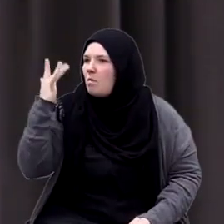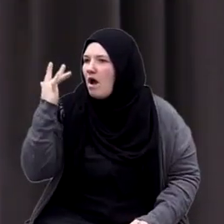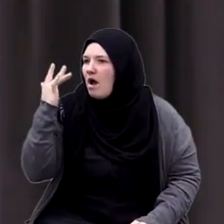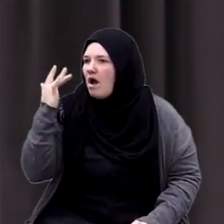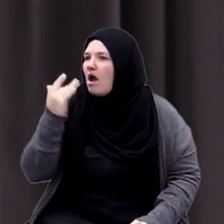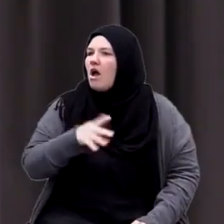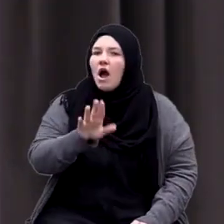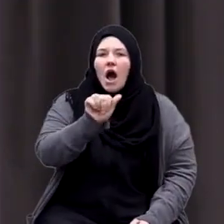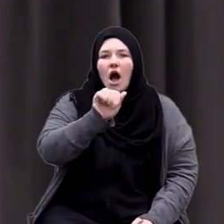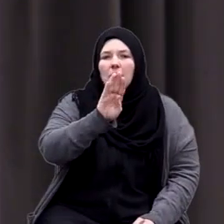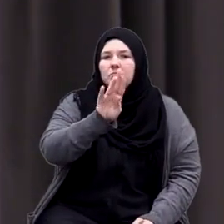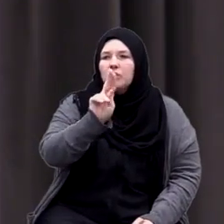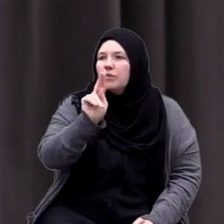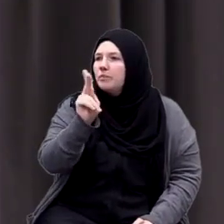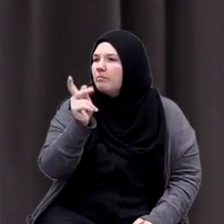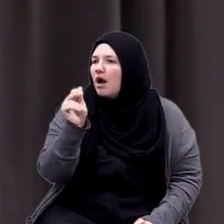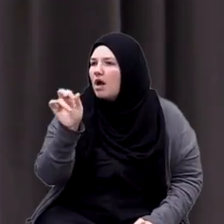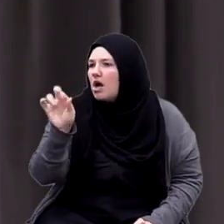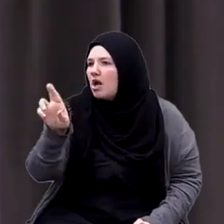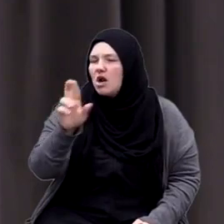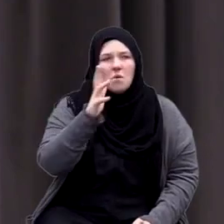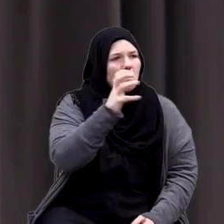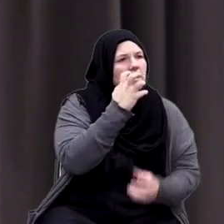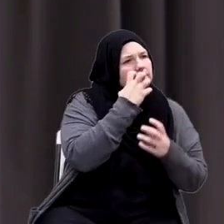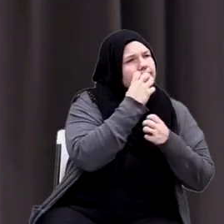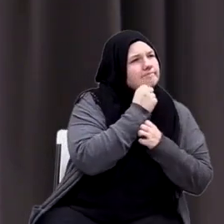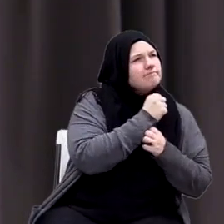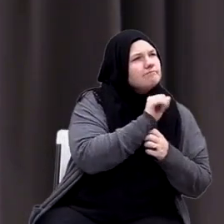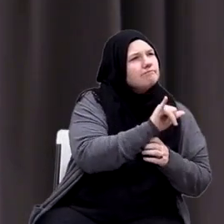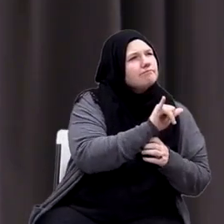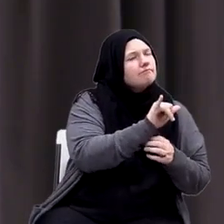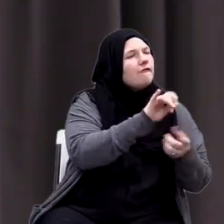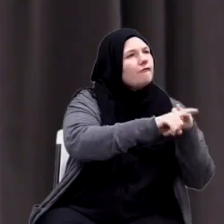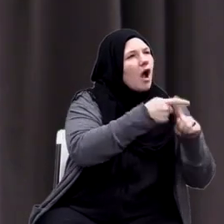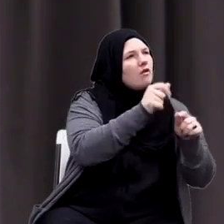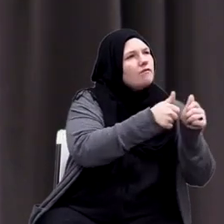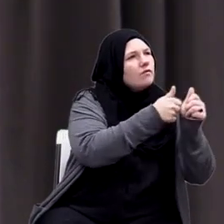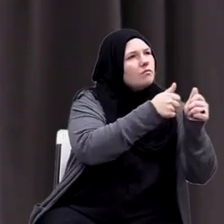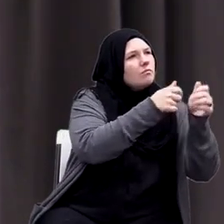Sulaiman? Who is Muhammad sallallahu alayhi wasallam?